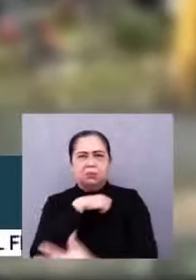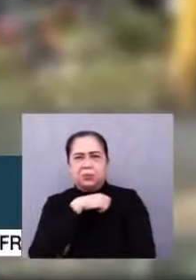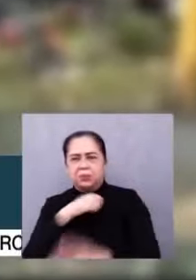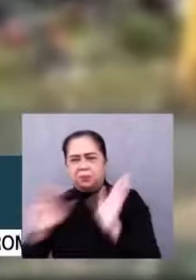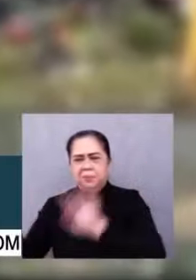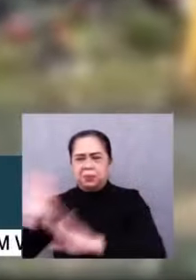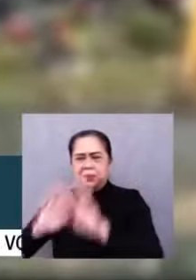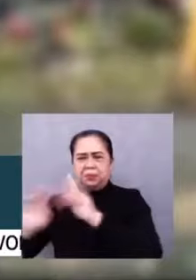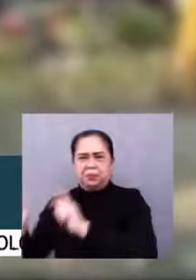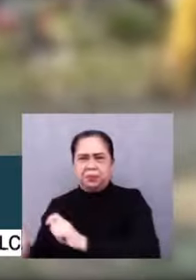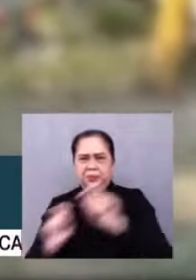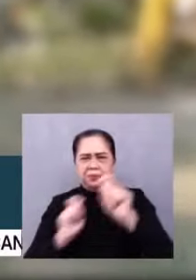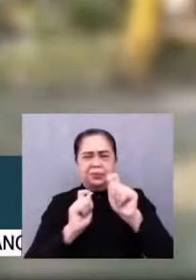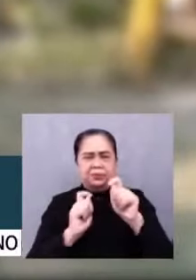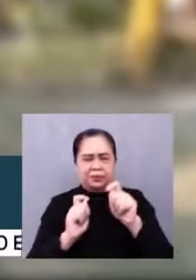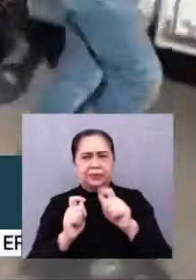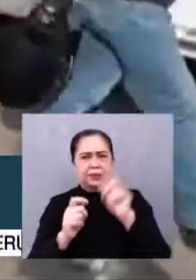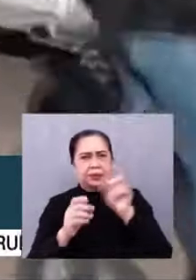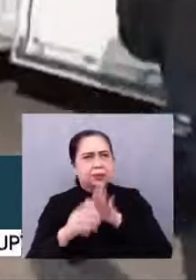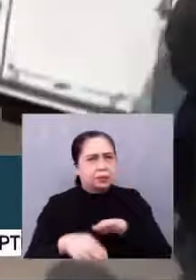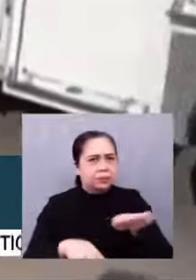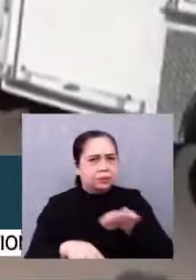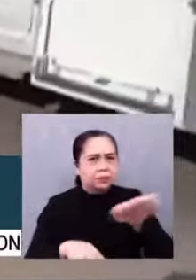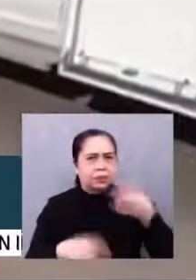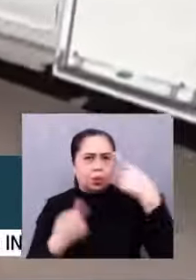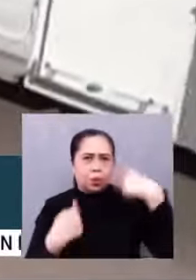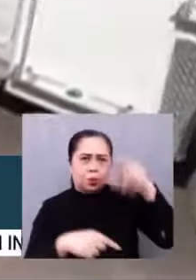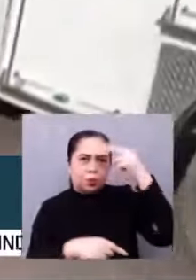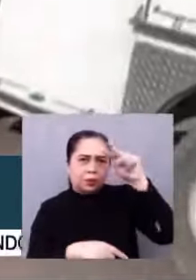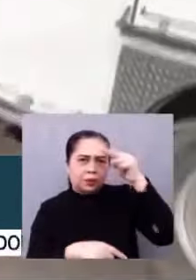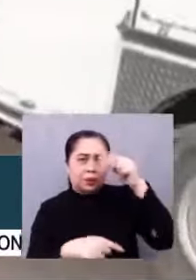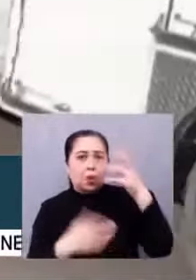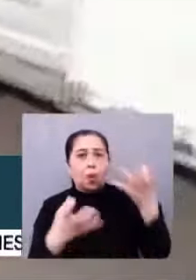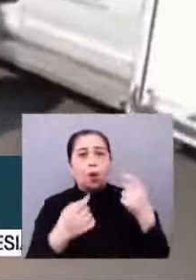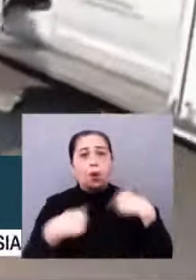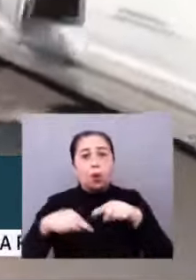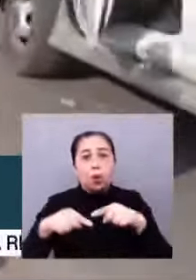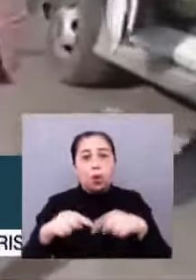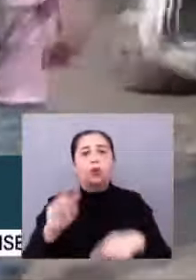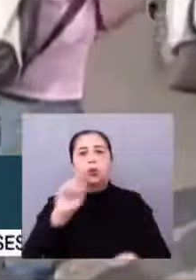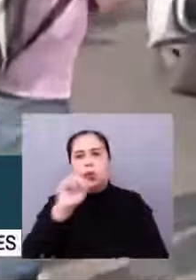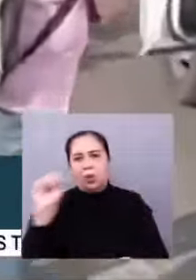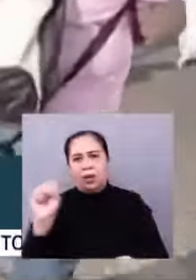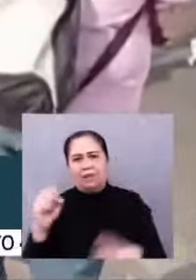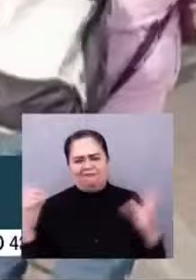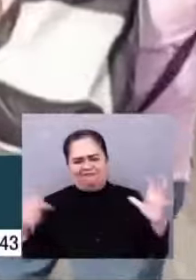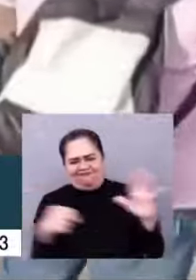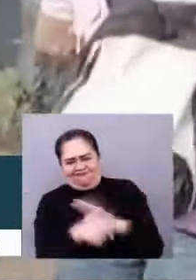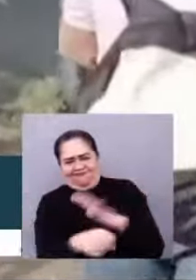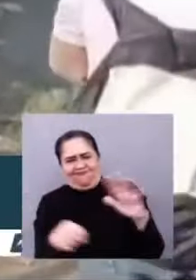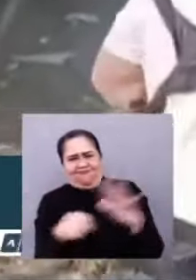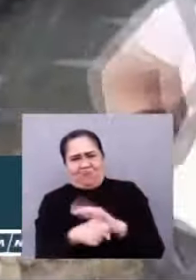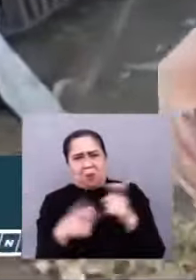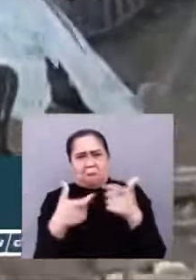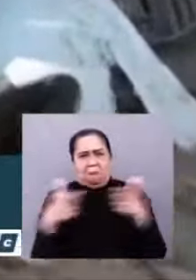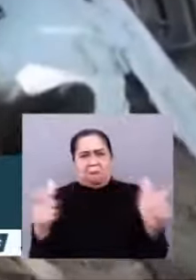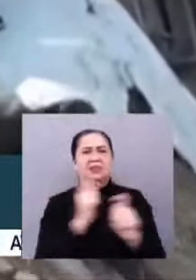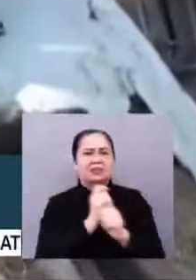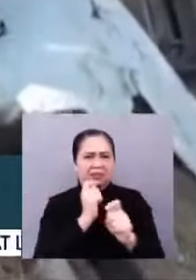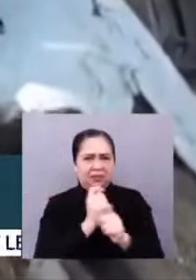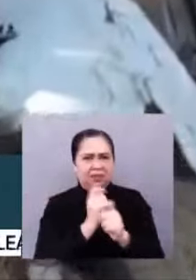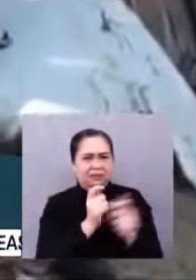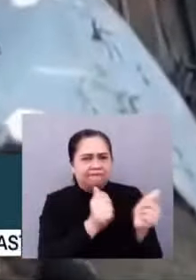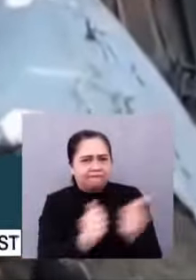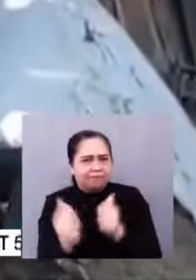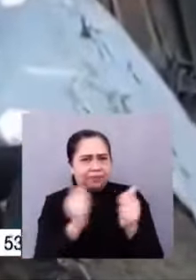region typically trek through Mexico to reach the U.S. border and cram themselves into large trucks organized by